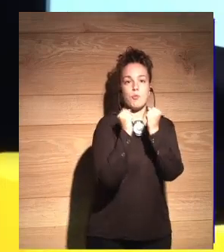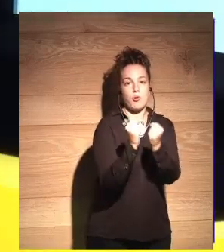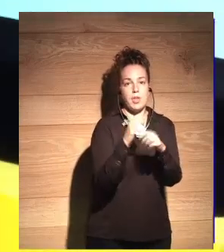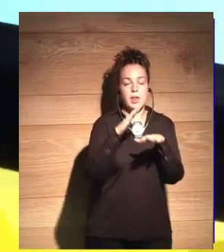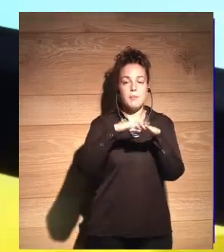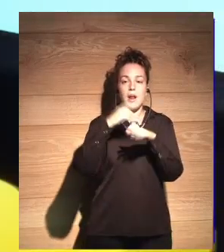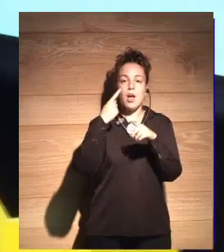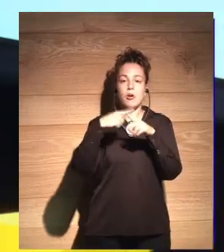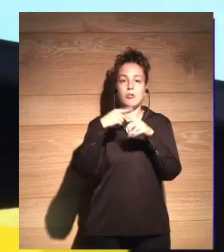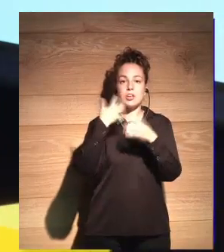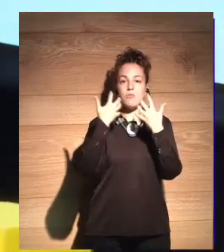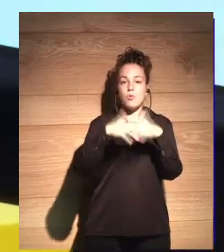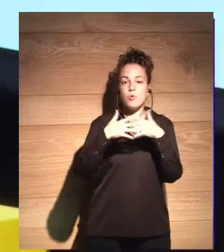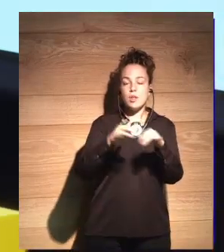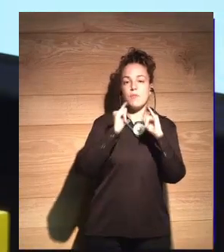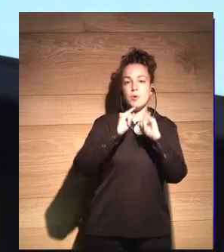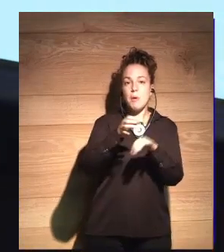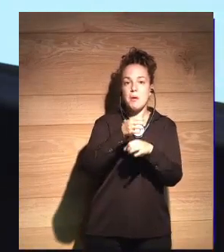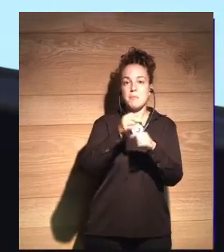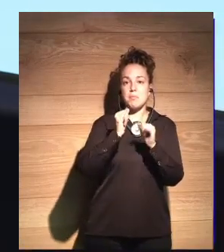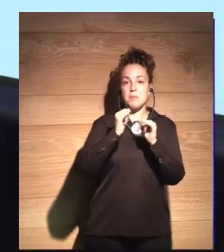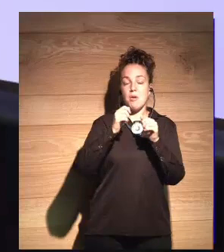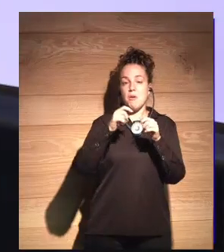This will be more important as we deal with climate change.